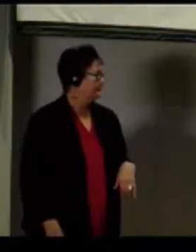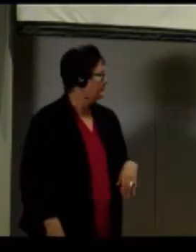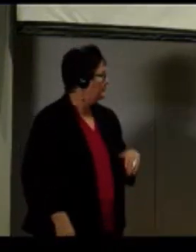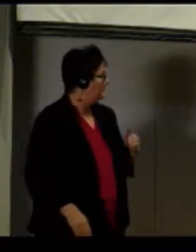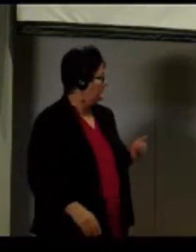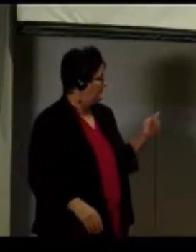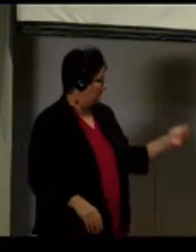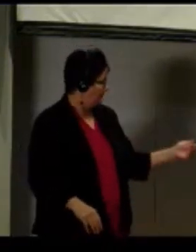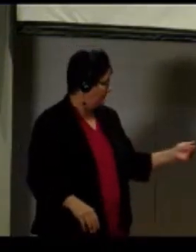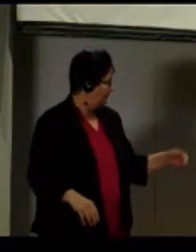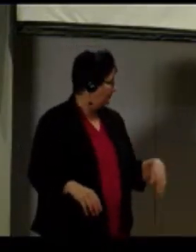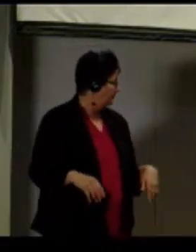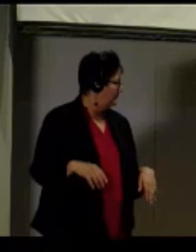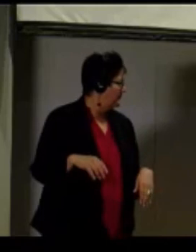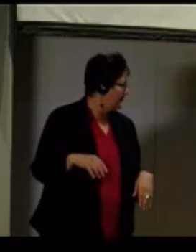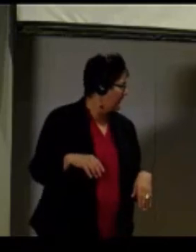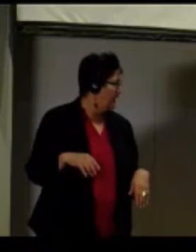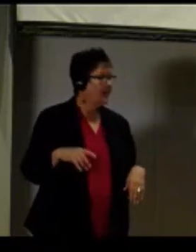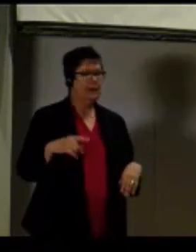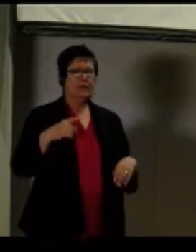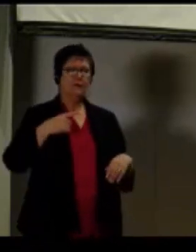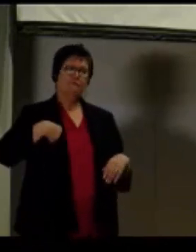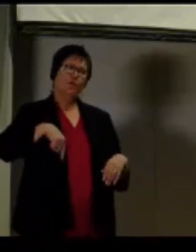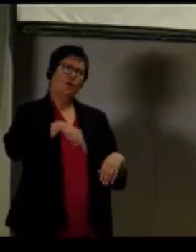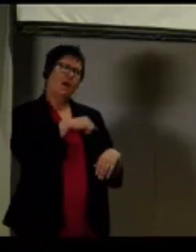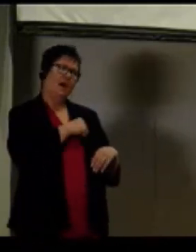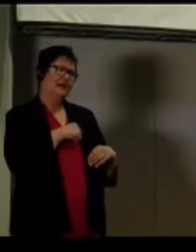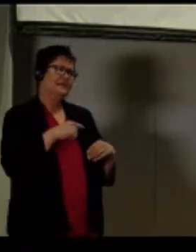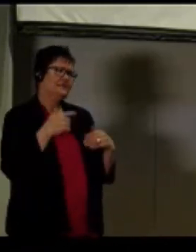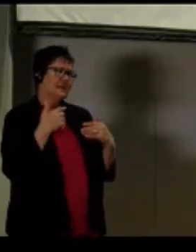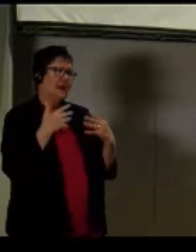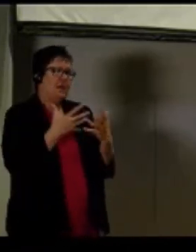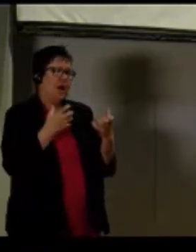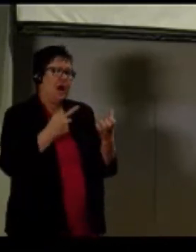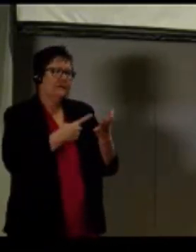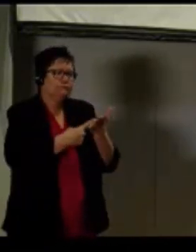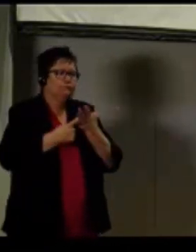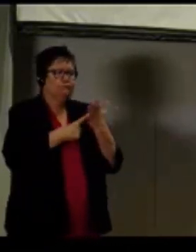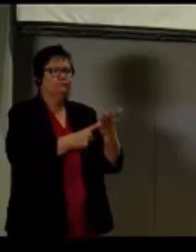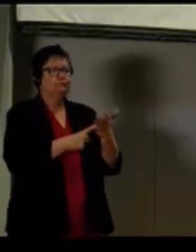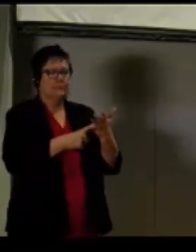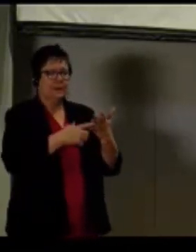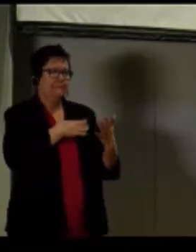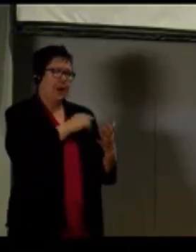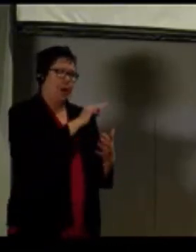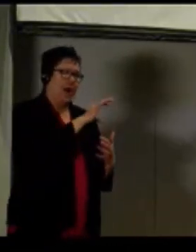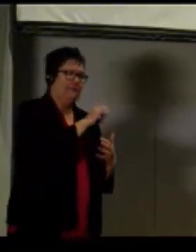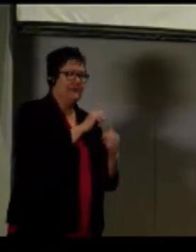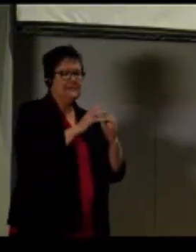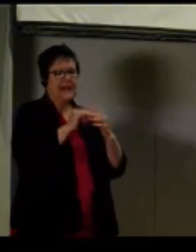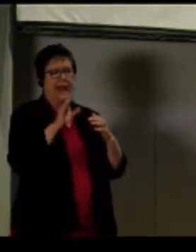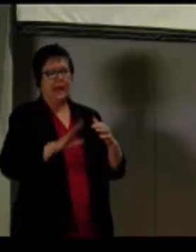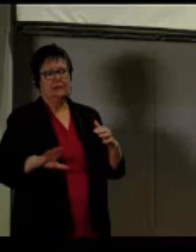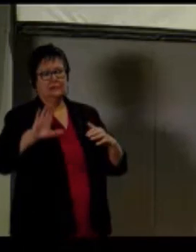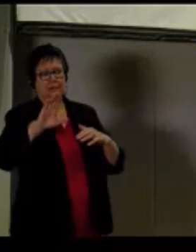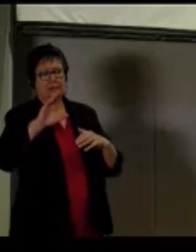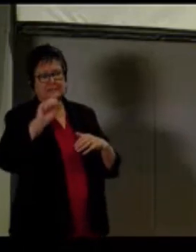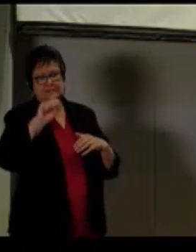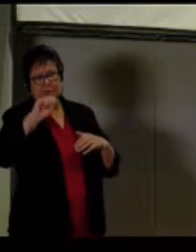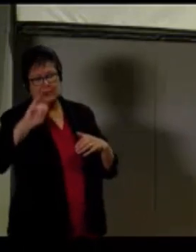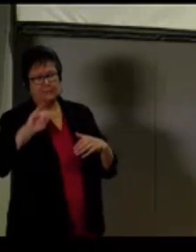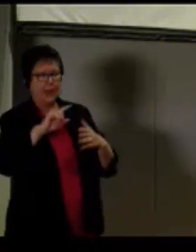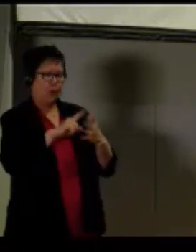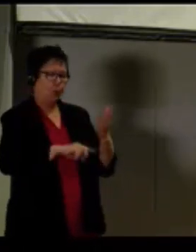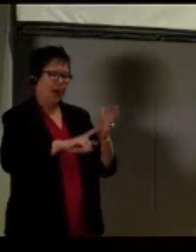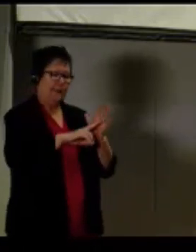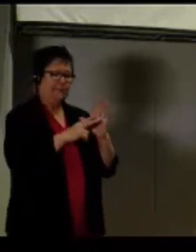Stephanie? I think for us, we've had lots of discussions in our office and also with educators across the institution about what it means